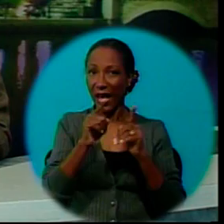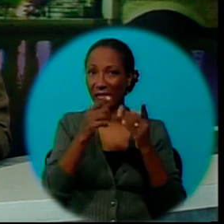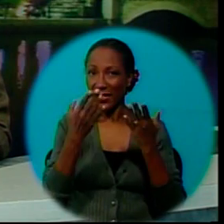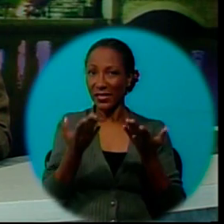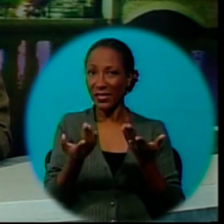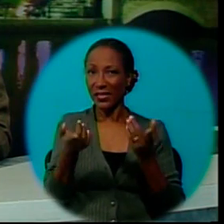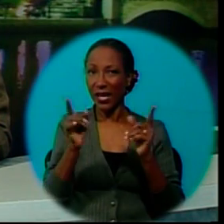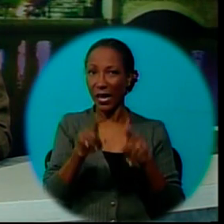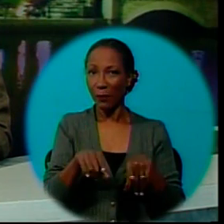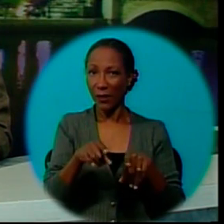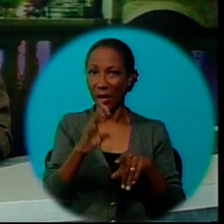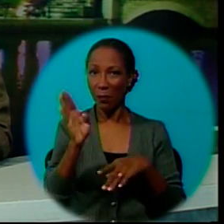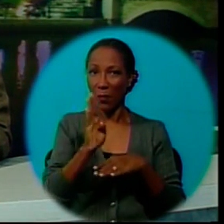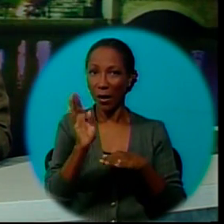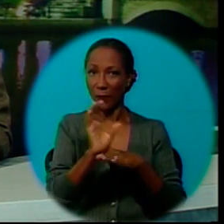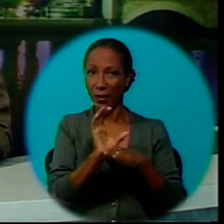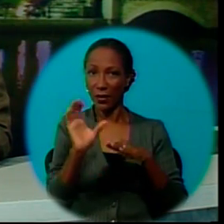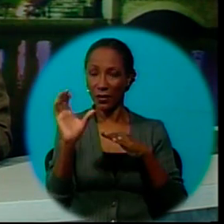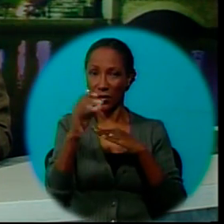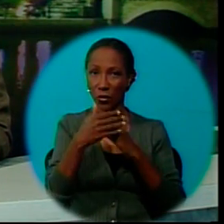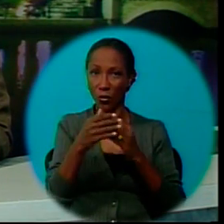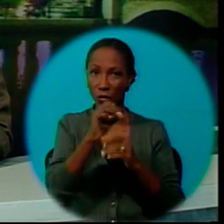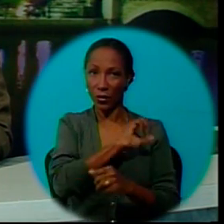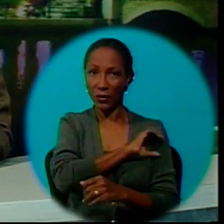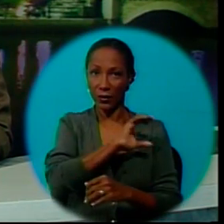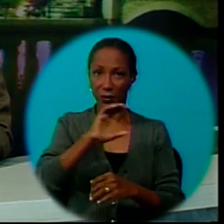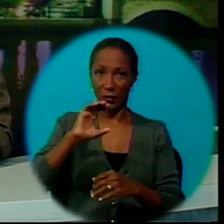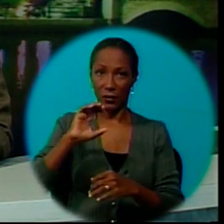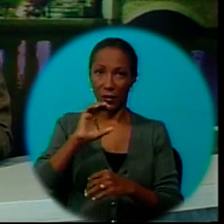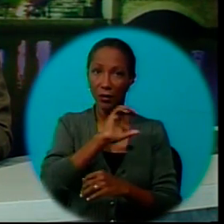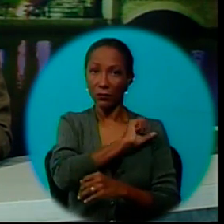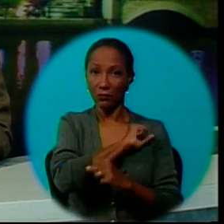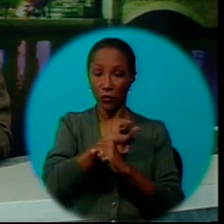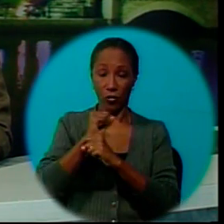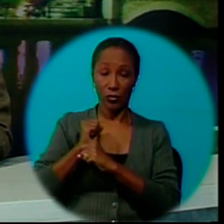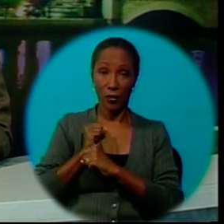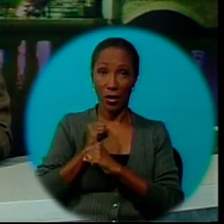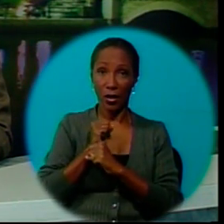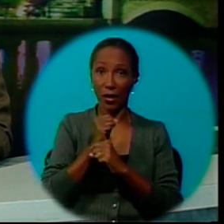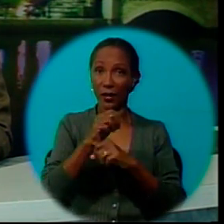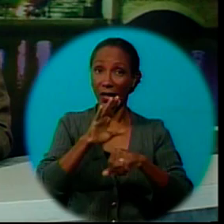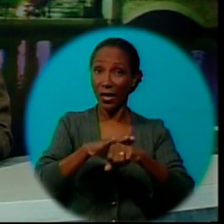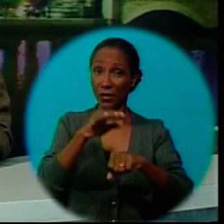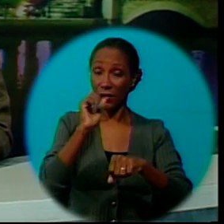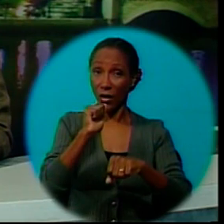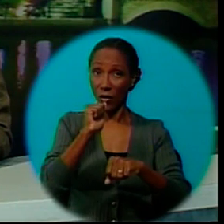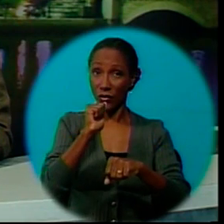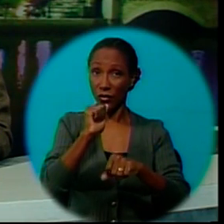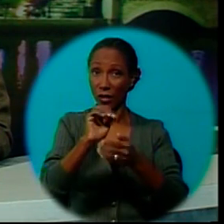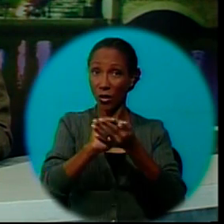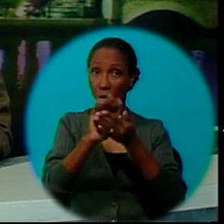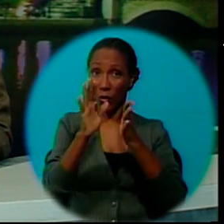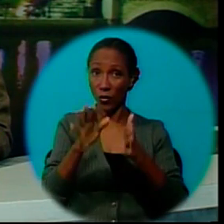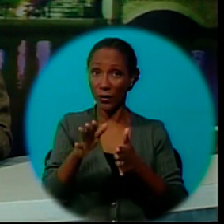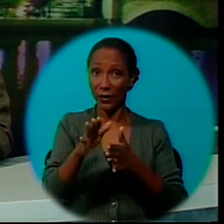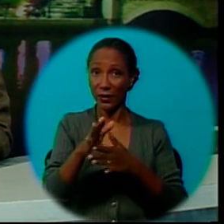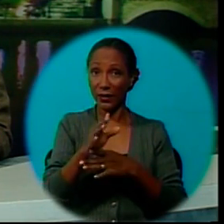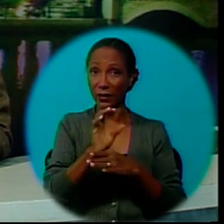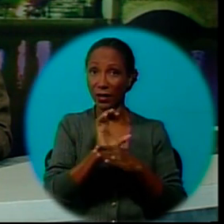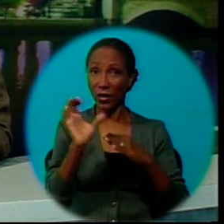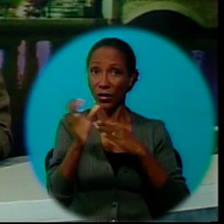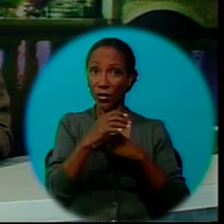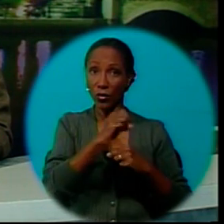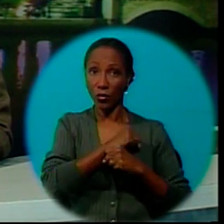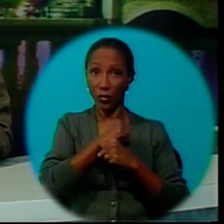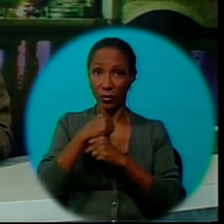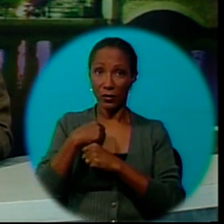is issuing a caution to boat owners and operators. It is concerned with the number of passengers on these vessels. The Coast Guard tells CBC